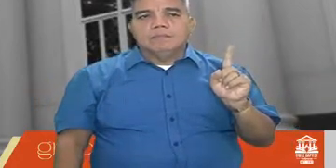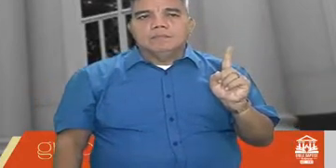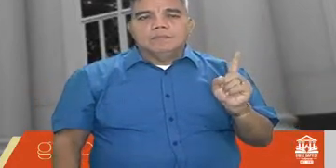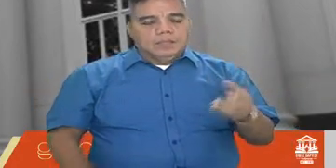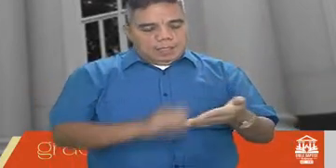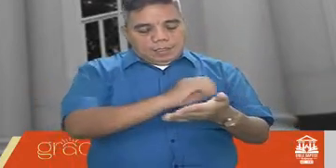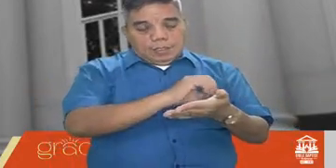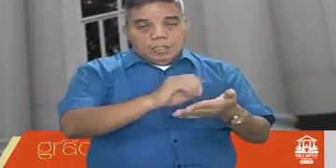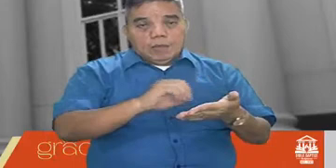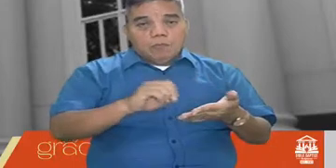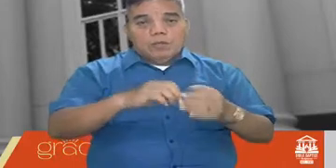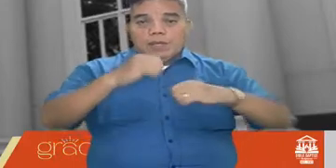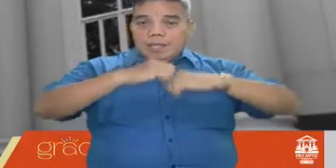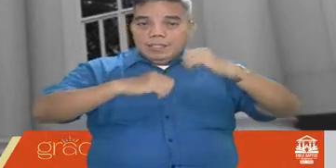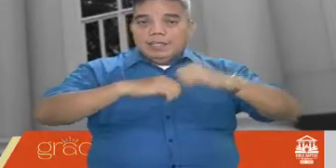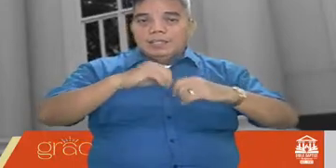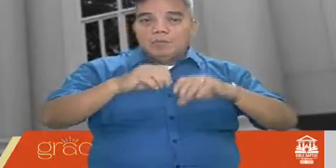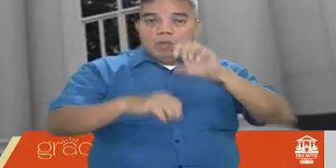Sa akong lista,